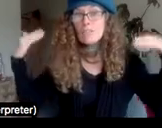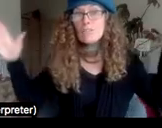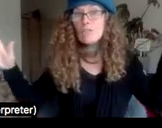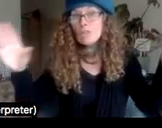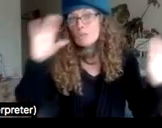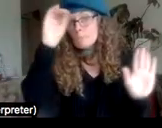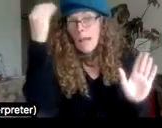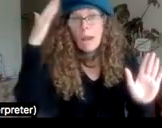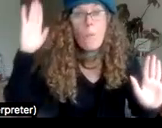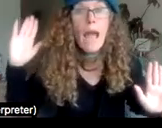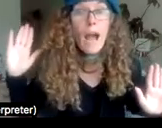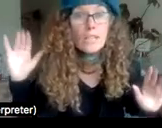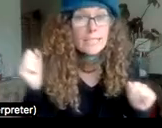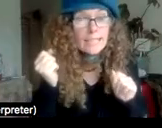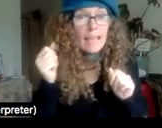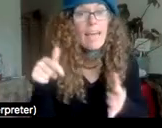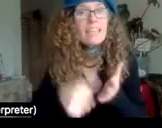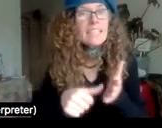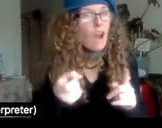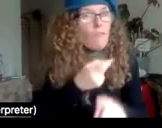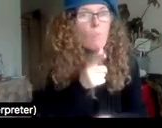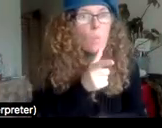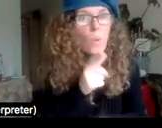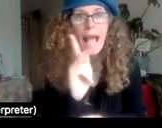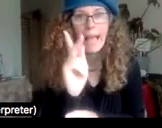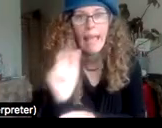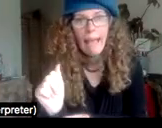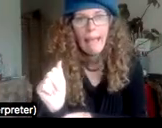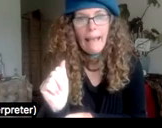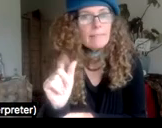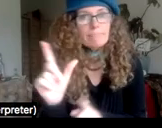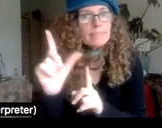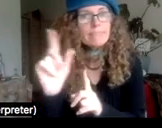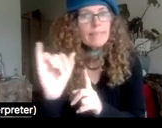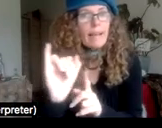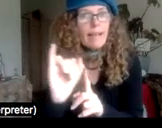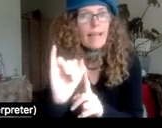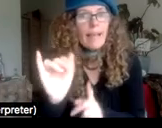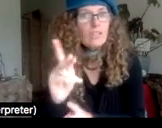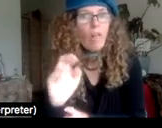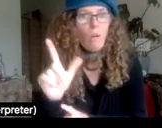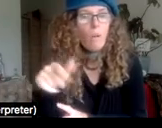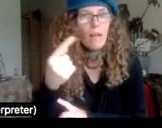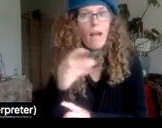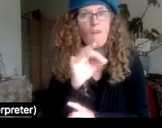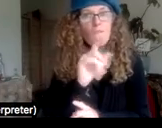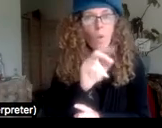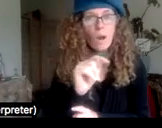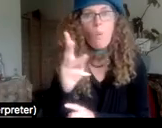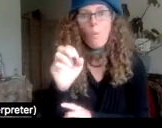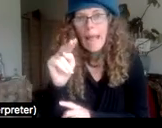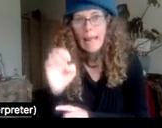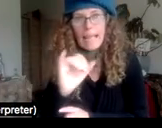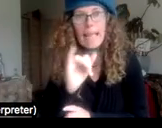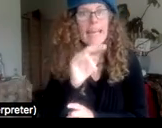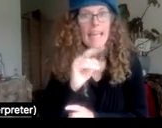angels unawares. And this was a letter sent in by K.A., only the initials, in Fort Wayne, Indiana. So I